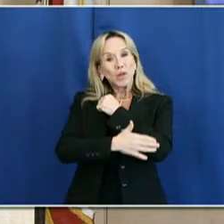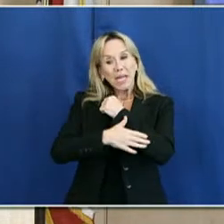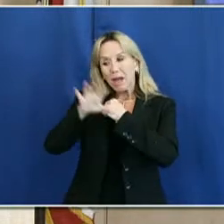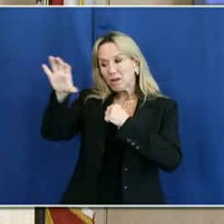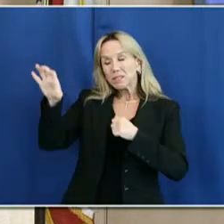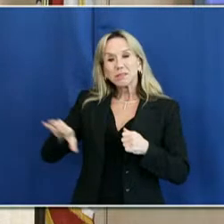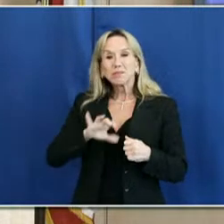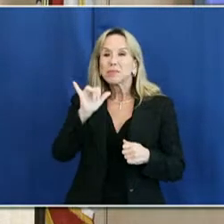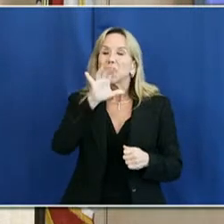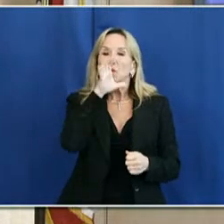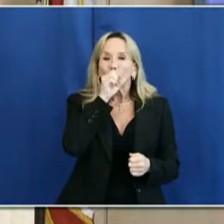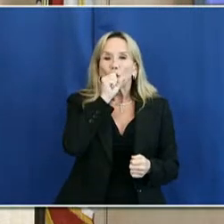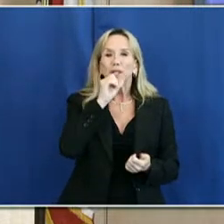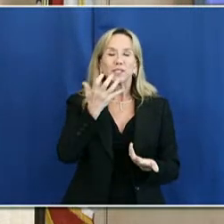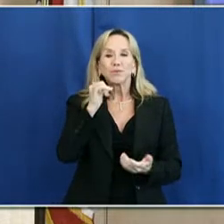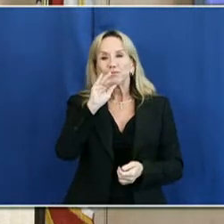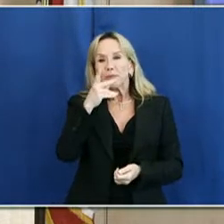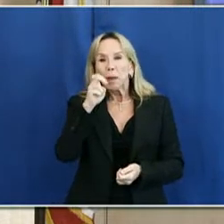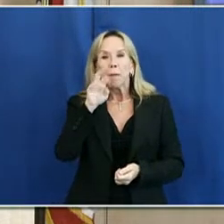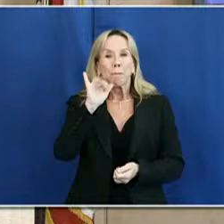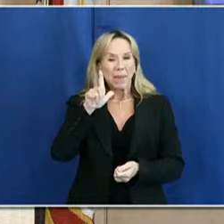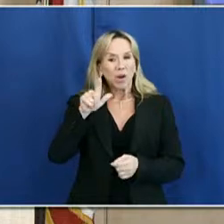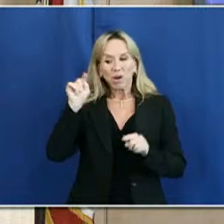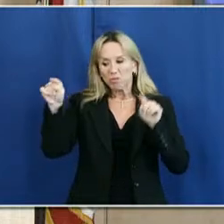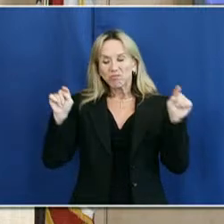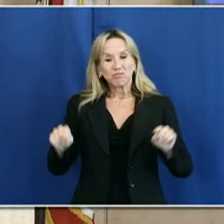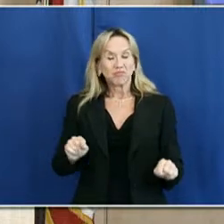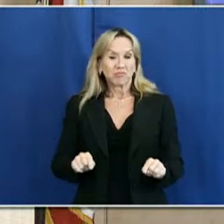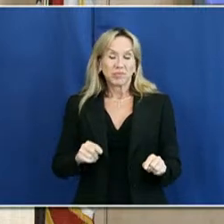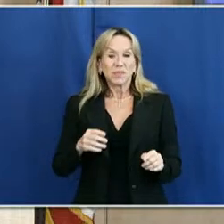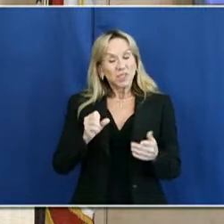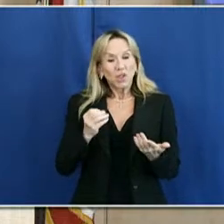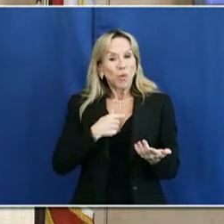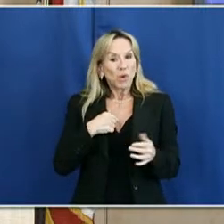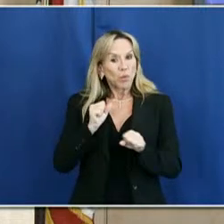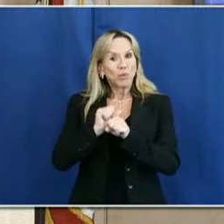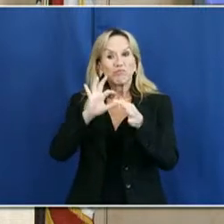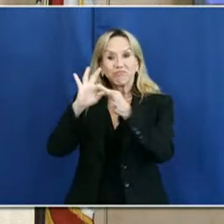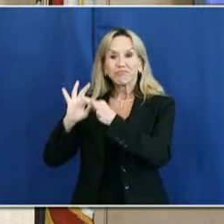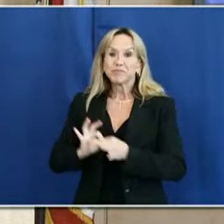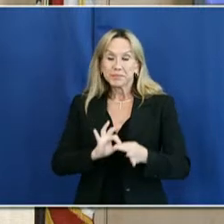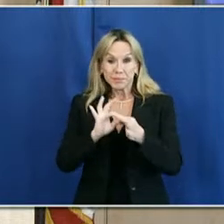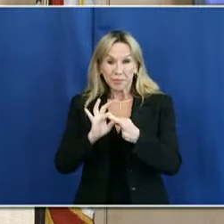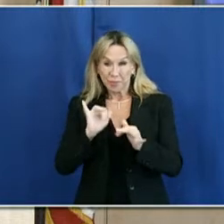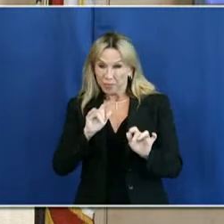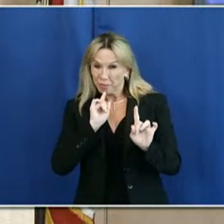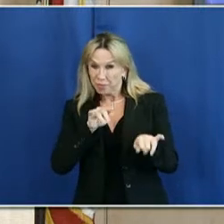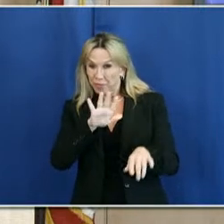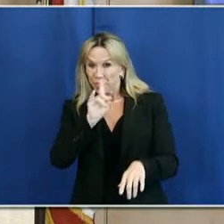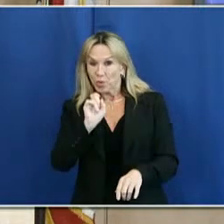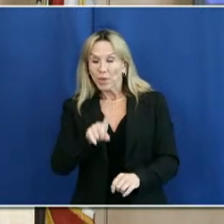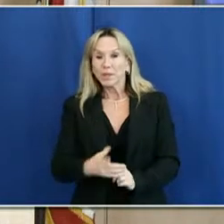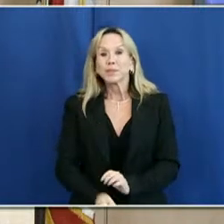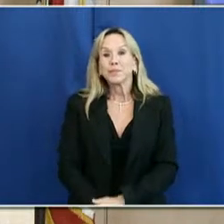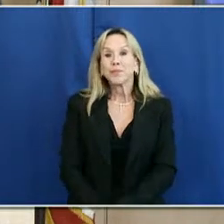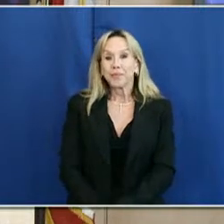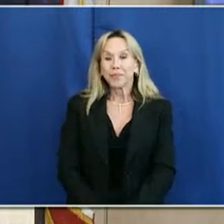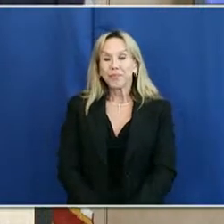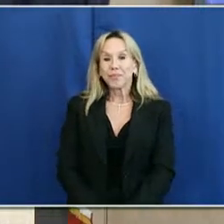Orange and Imperial, et cetera, when we have individuals who are in both jurisdictions. So I hope that answers the question.